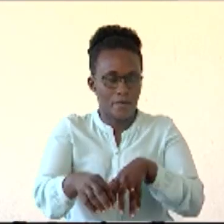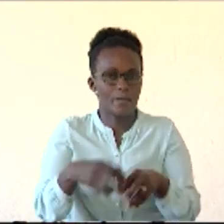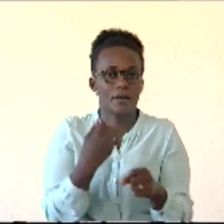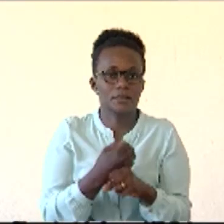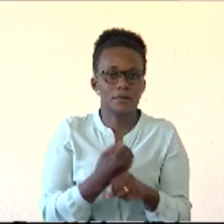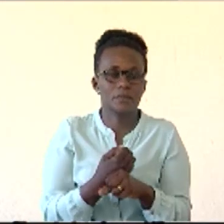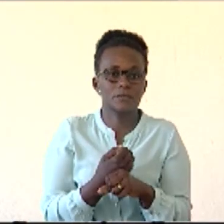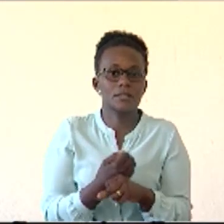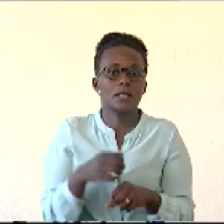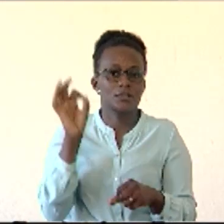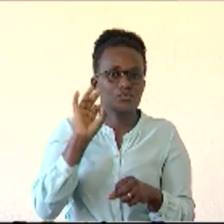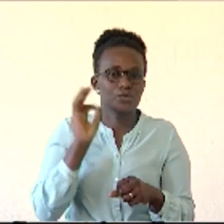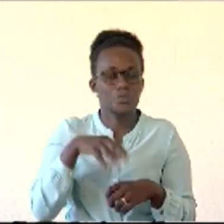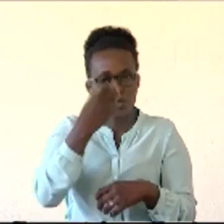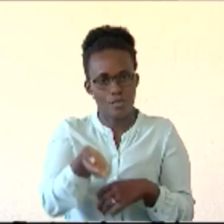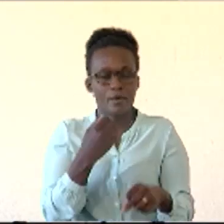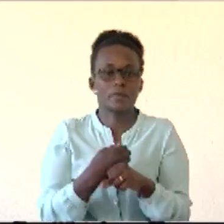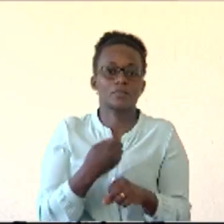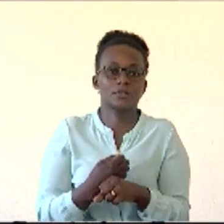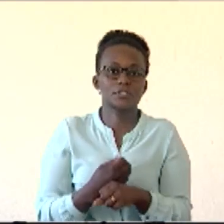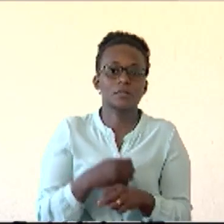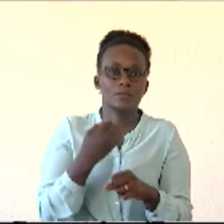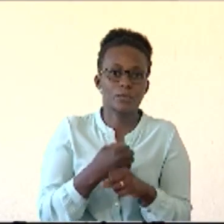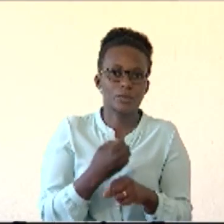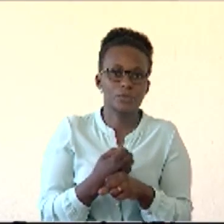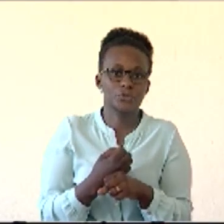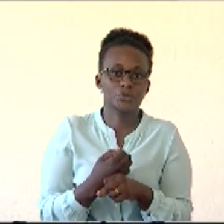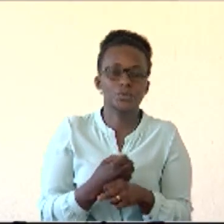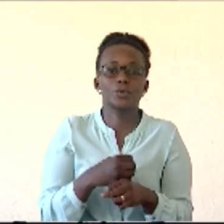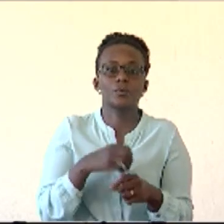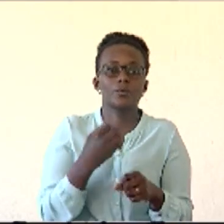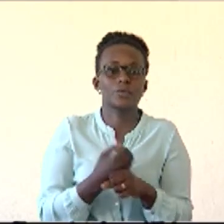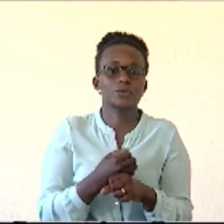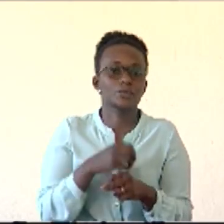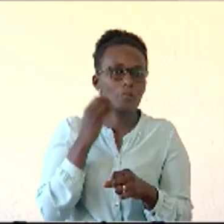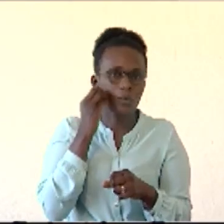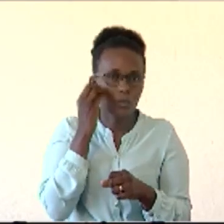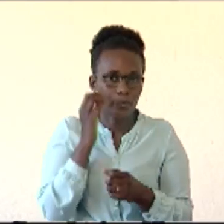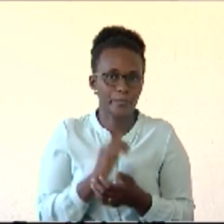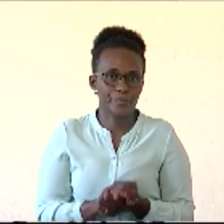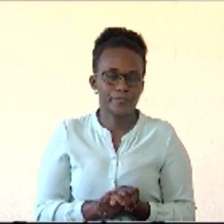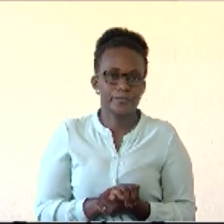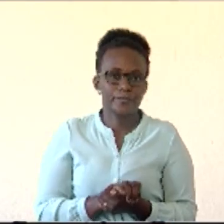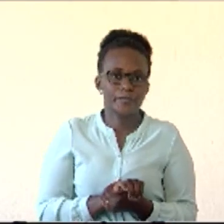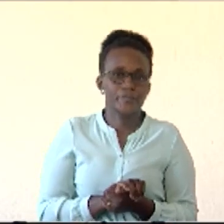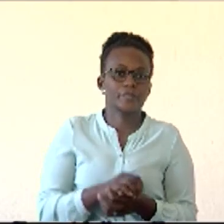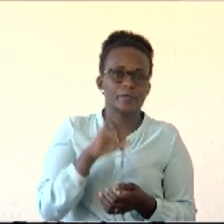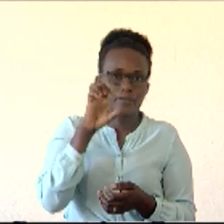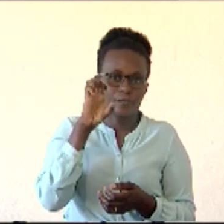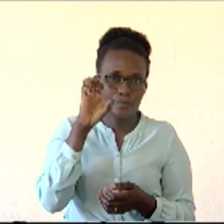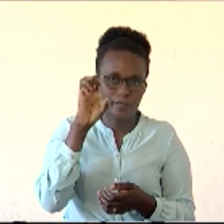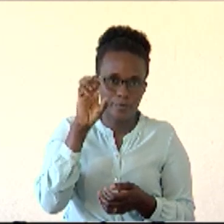and that is why we are mentioning extraction. This was number 3, so we have extraction of